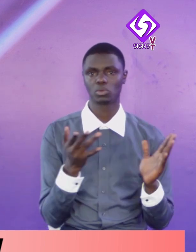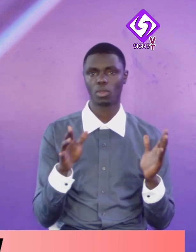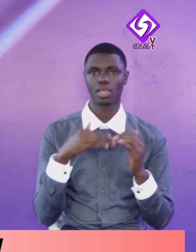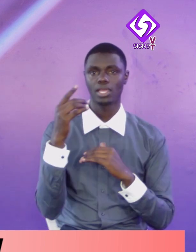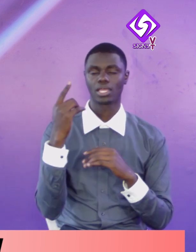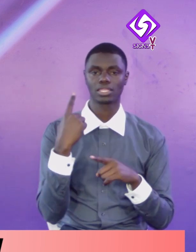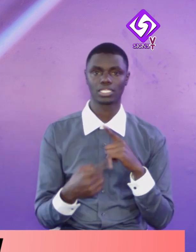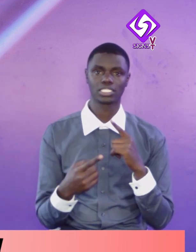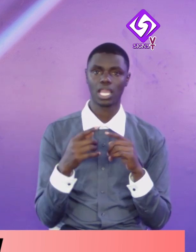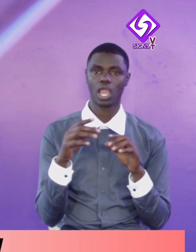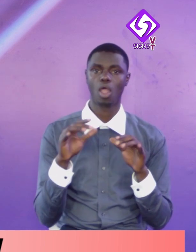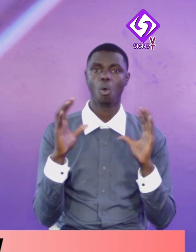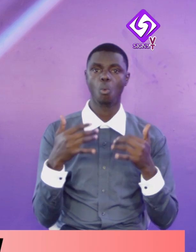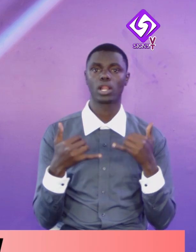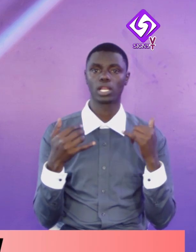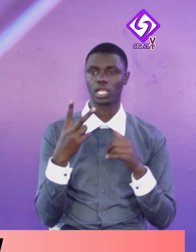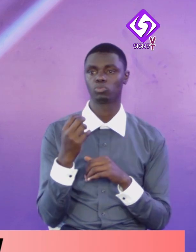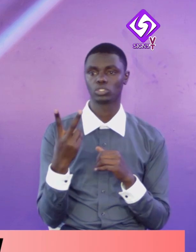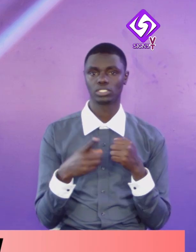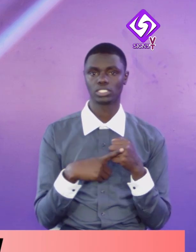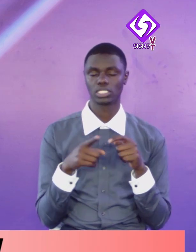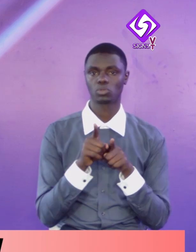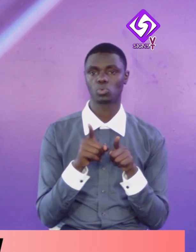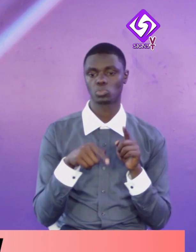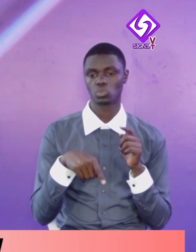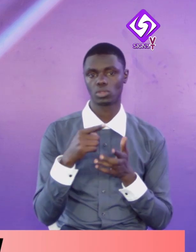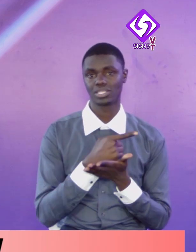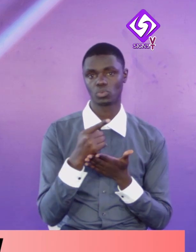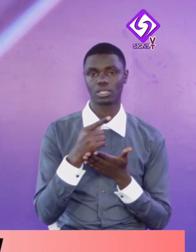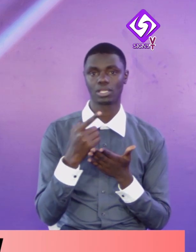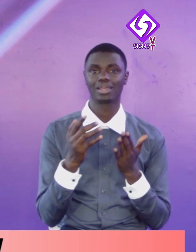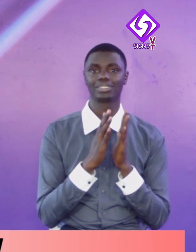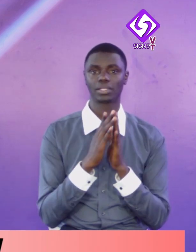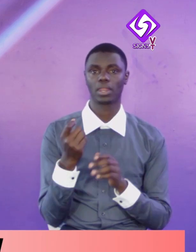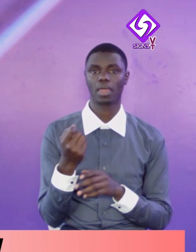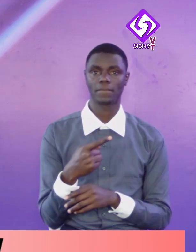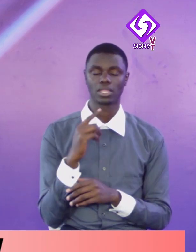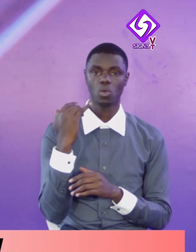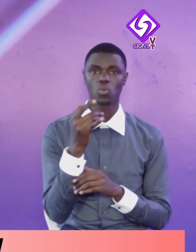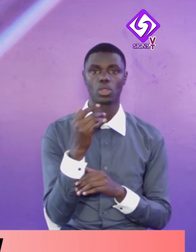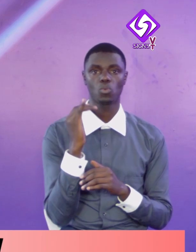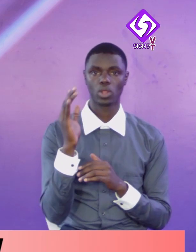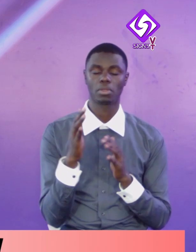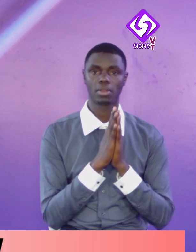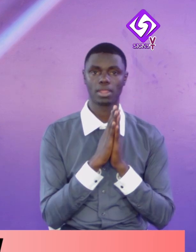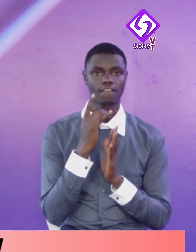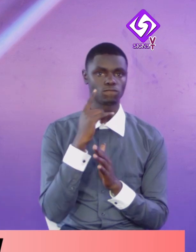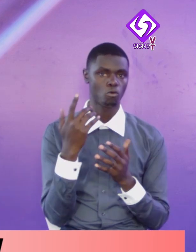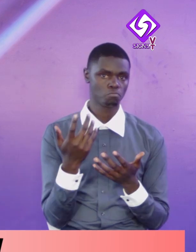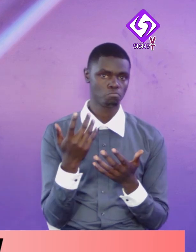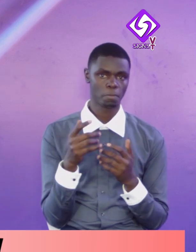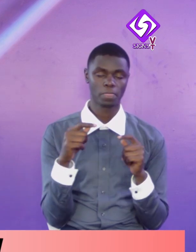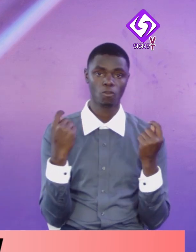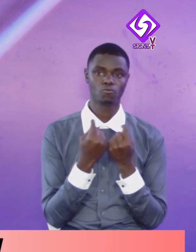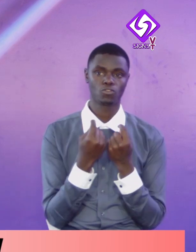Cup 2026. And also, this week is a prayer month. We will be praying for the